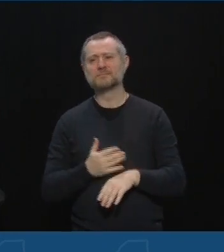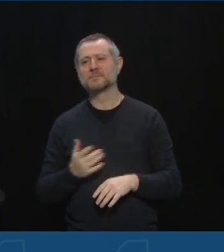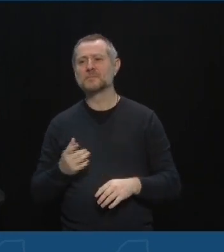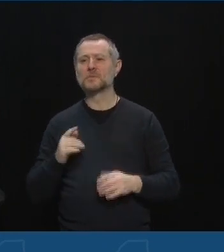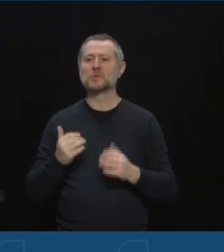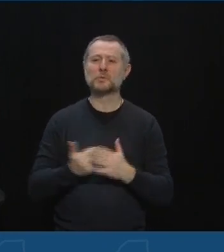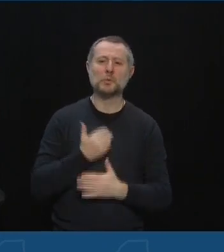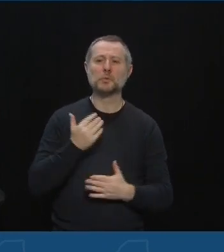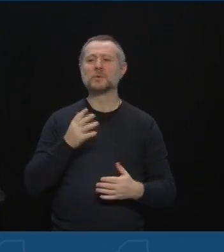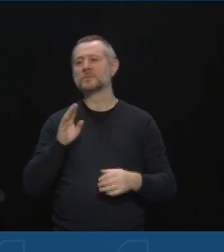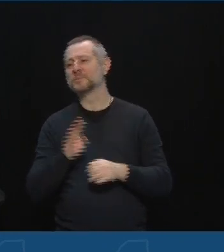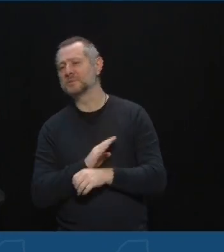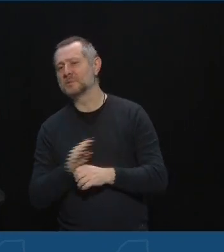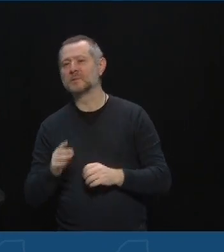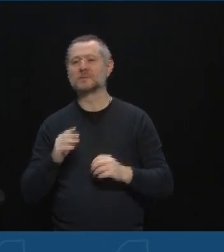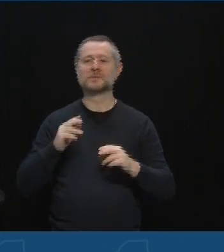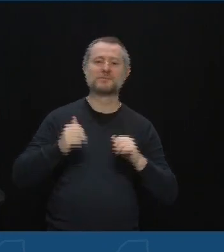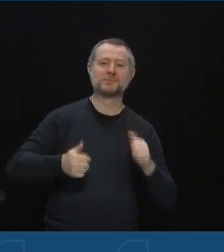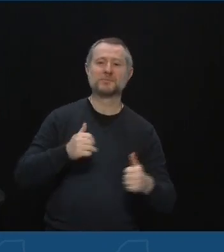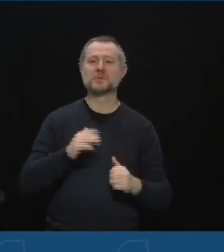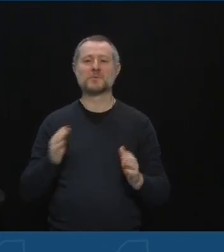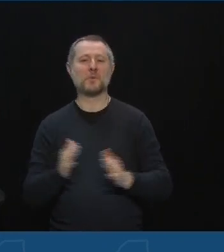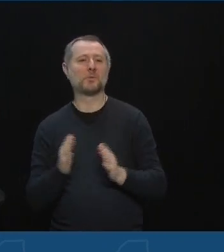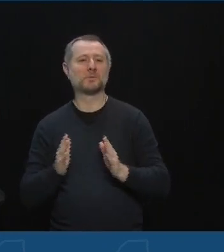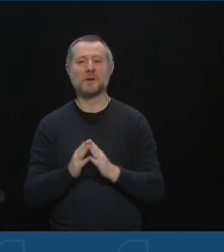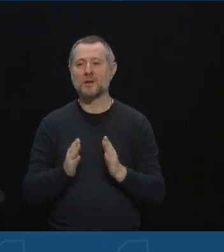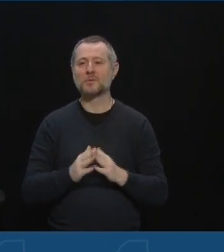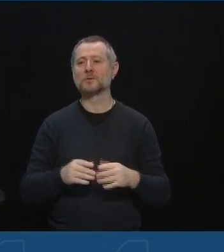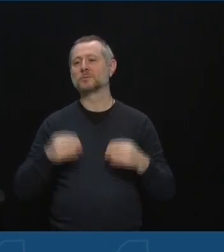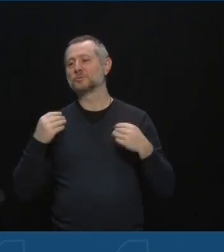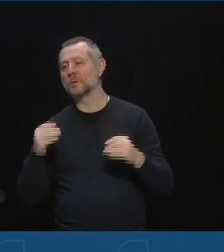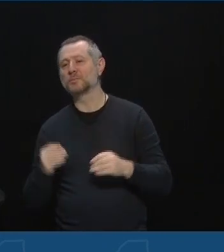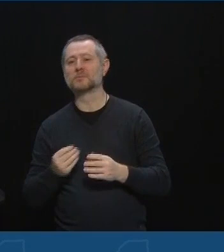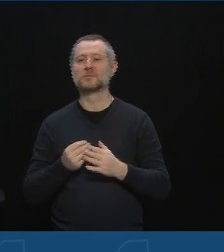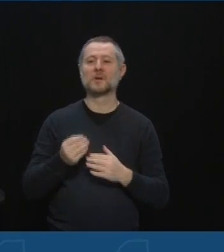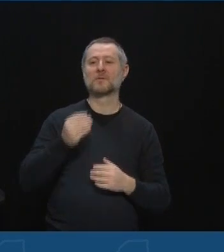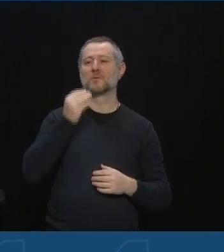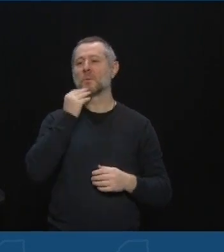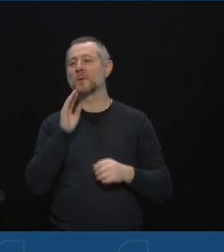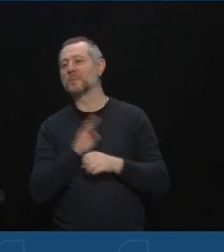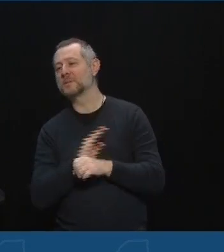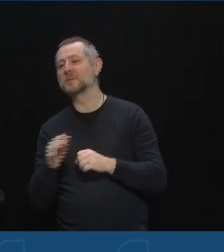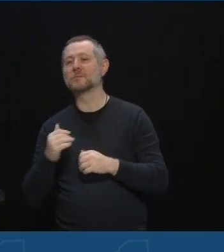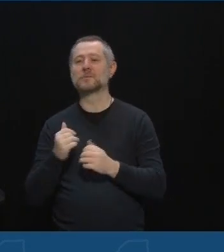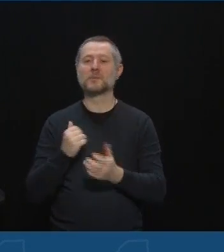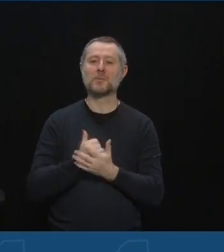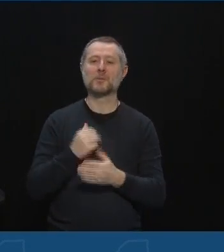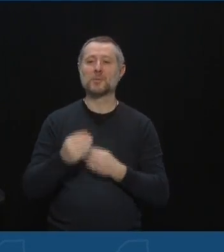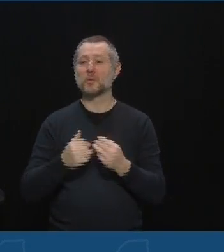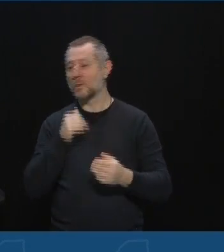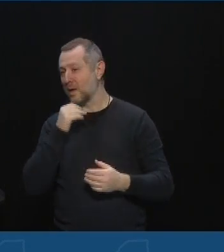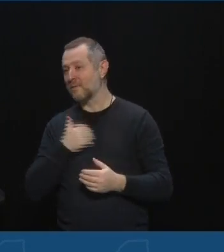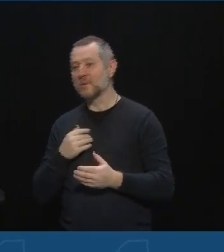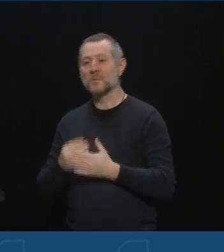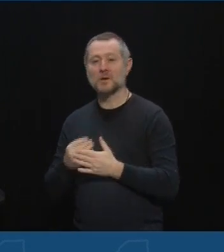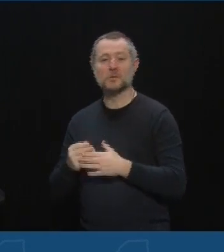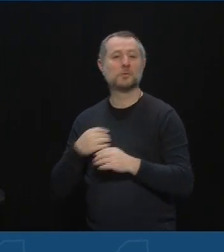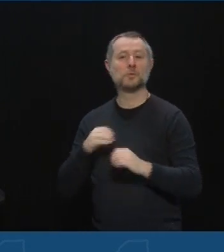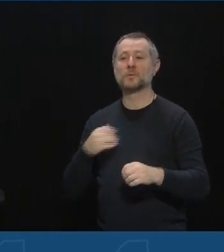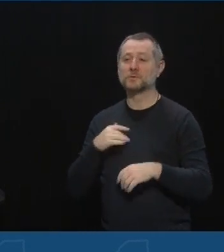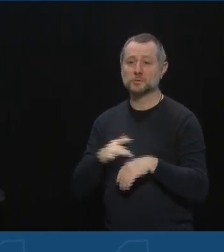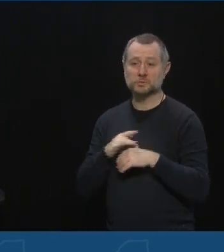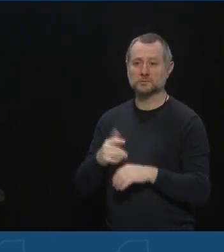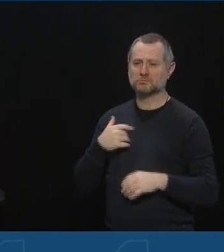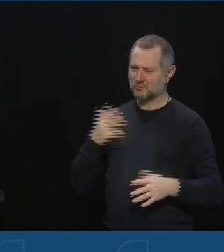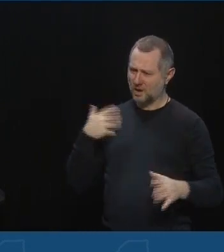brewery, a little retail shop, an incubator. But they don't have the money or the resources. So we could actually